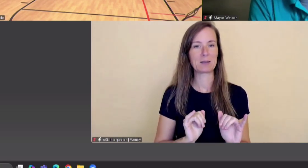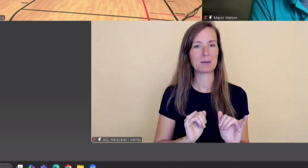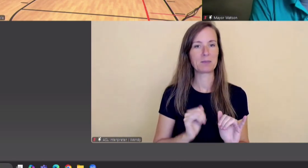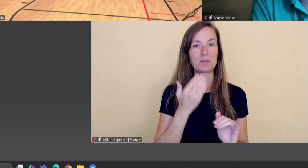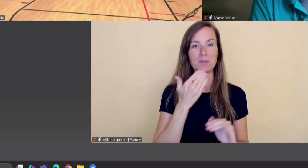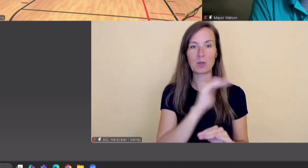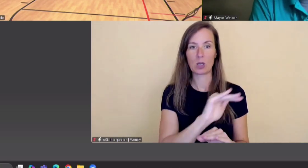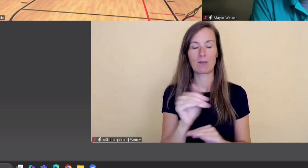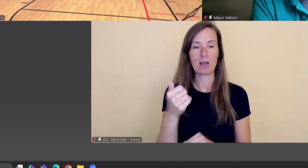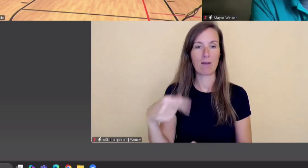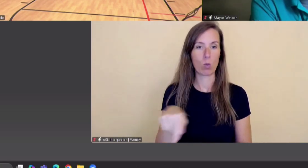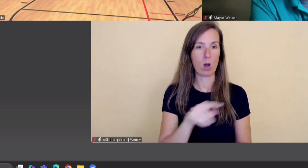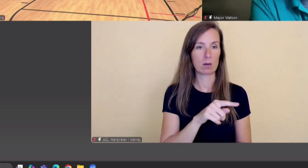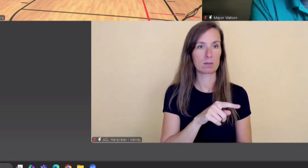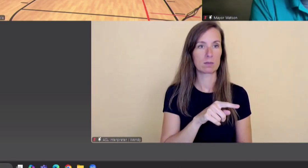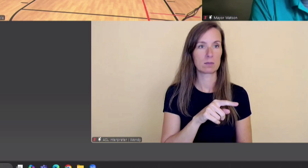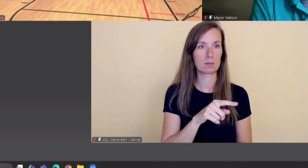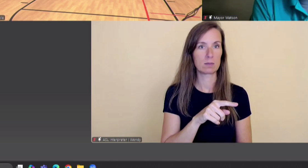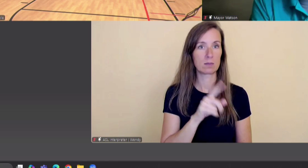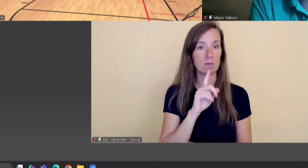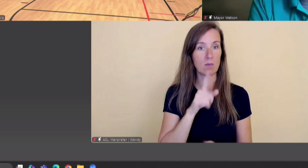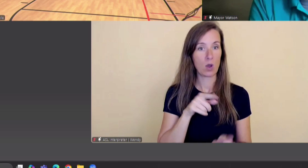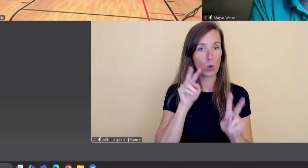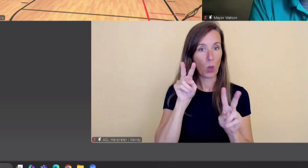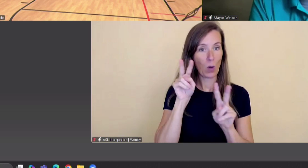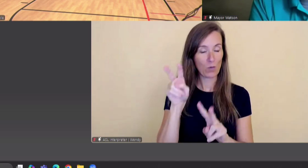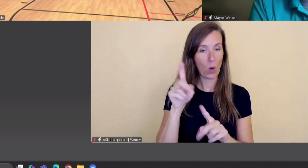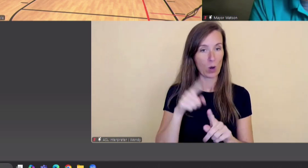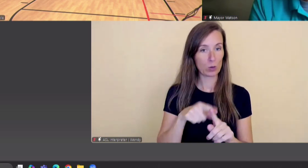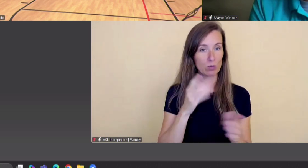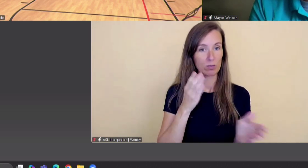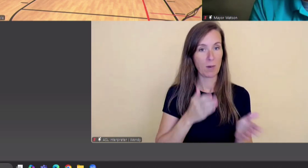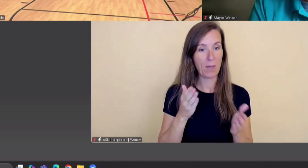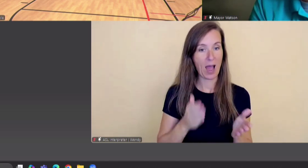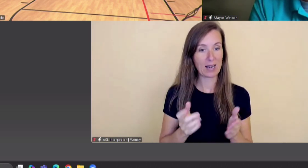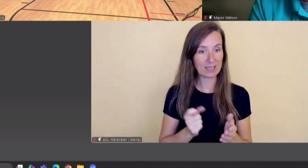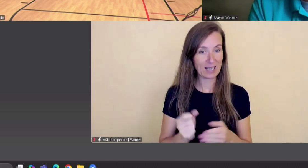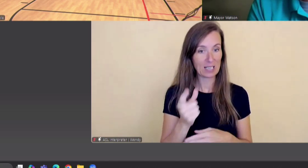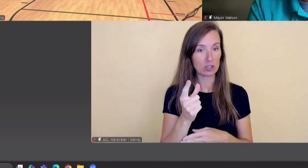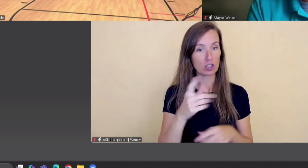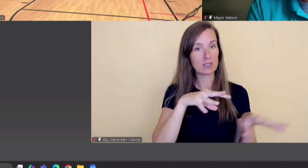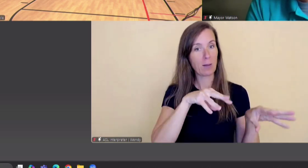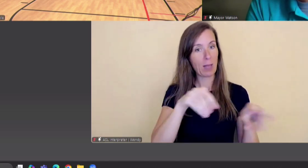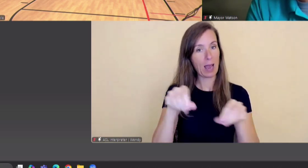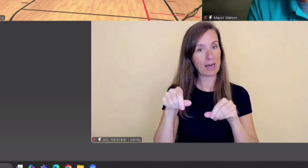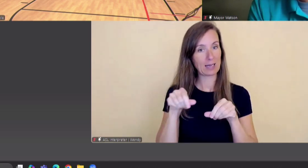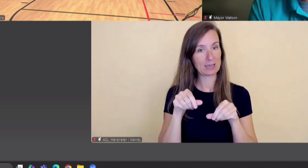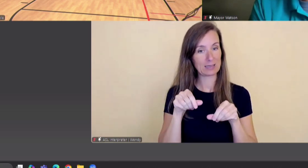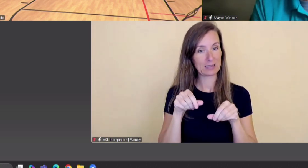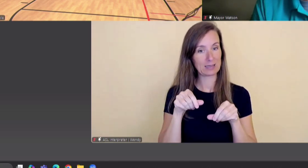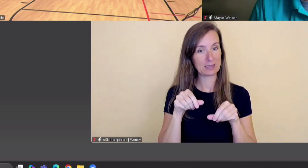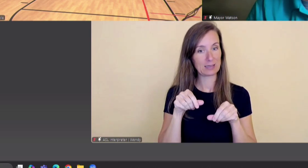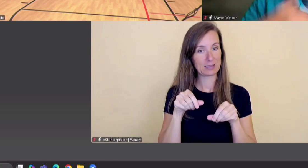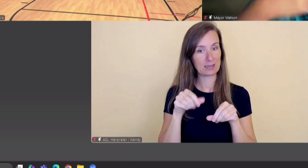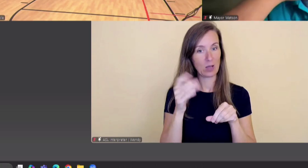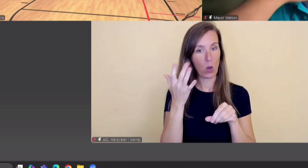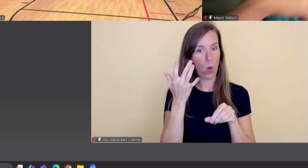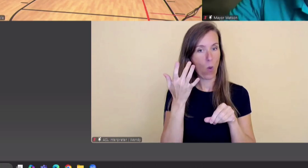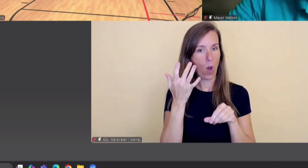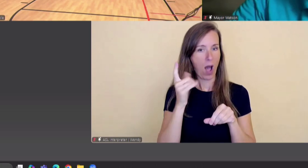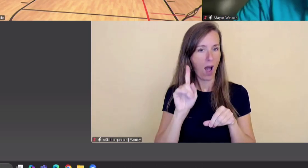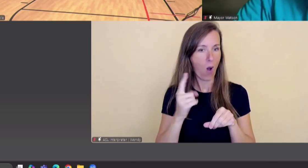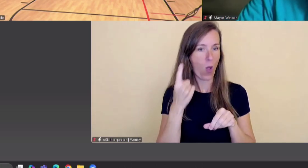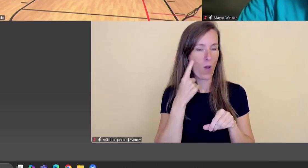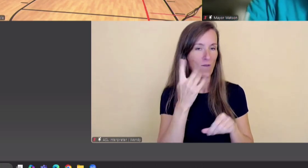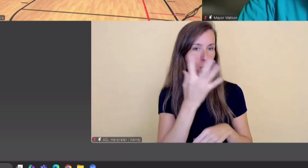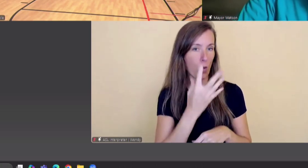evening, everyone. Are you looking forward to planning next year's plantings? Why settle for beauty alone when you can use your garden